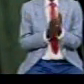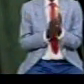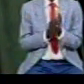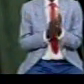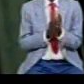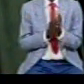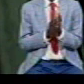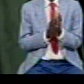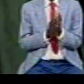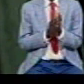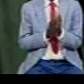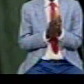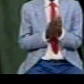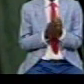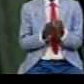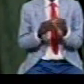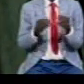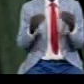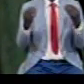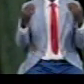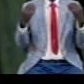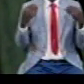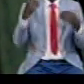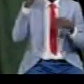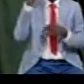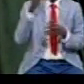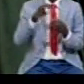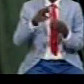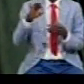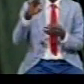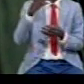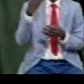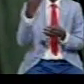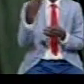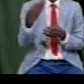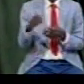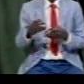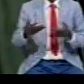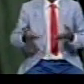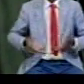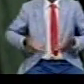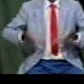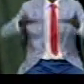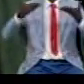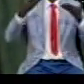praise, for the Spirit of